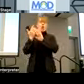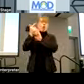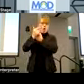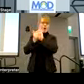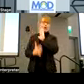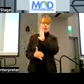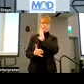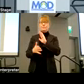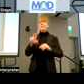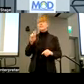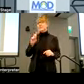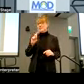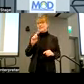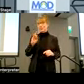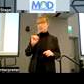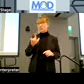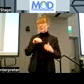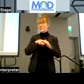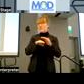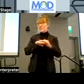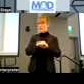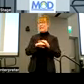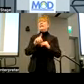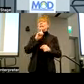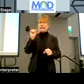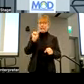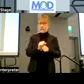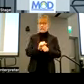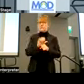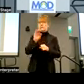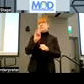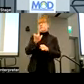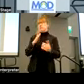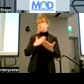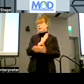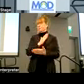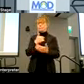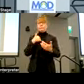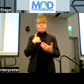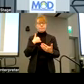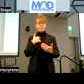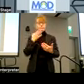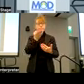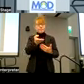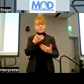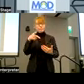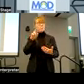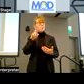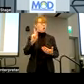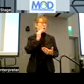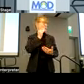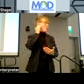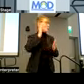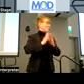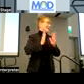Digital accessibility is a civil right. The bridge I use for this is a bridge in my hometown of Worcester at Elm Park, because it was so pretty. It's like this pink